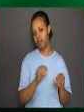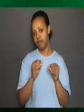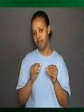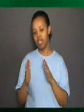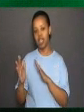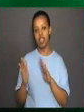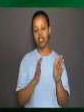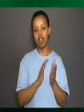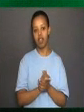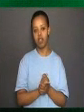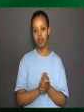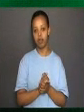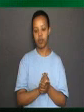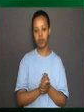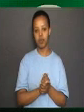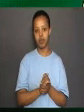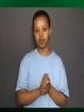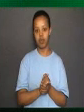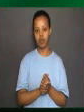Students, let's get ready.